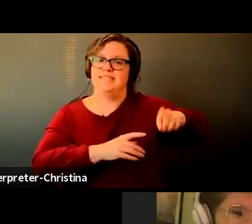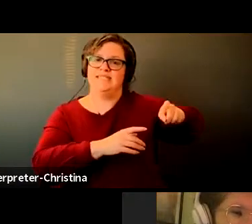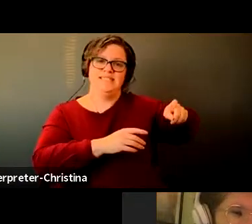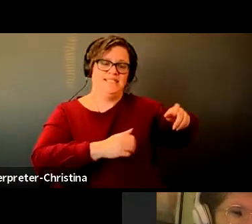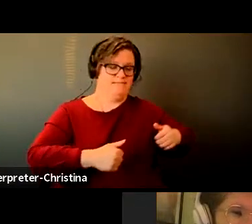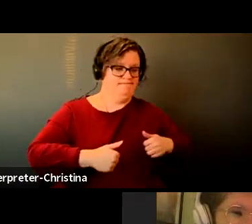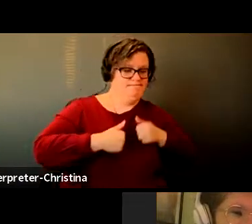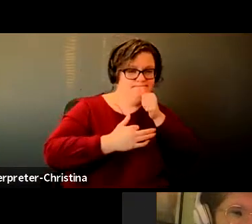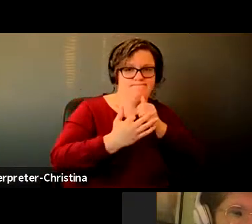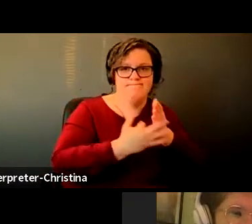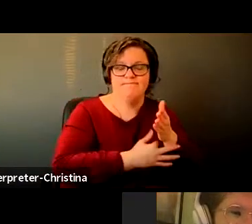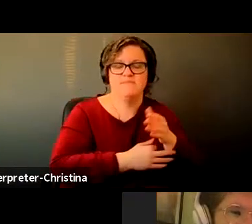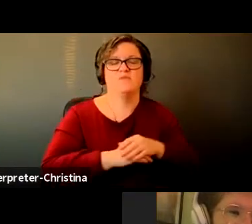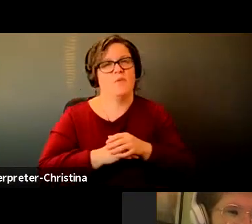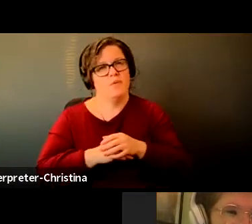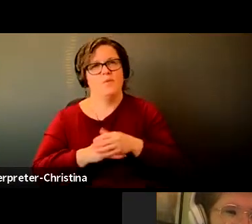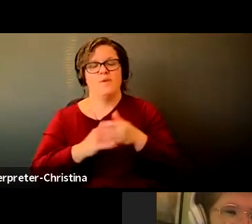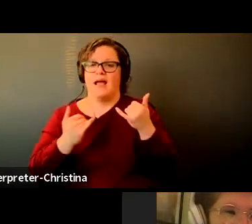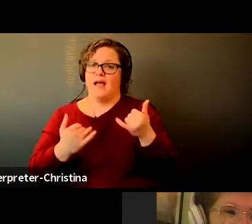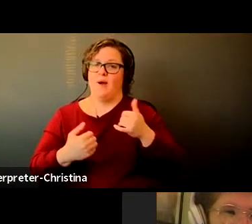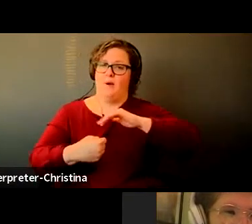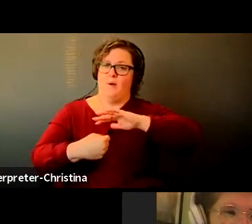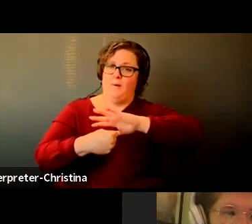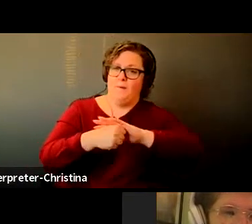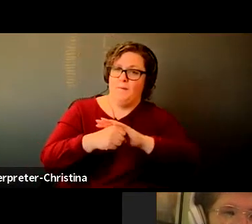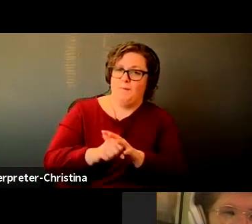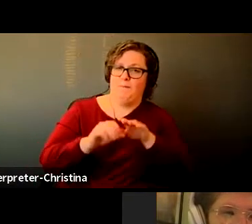I, like,